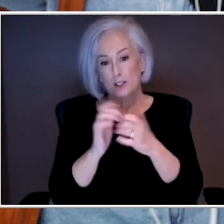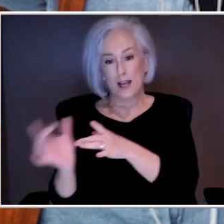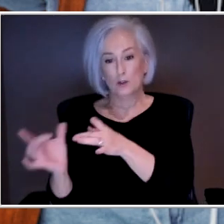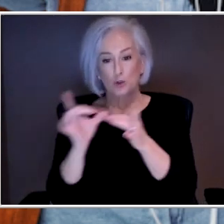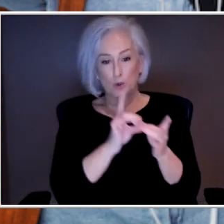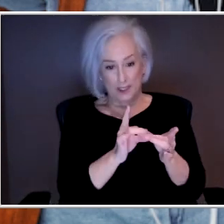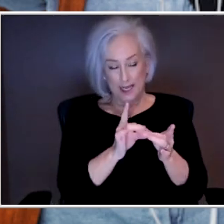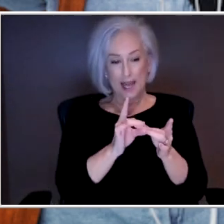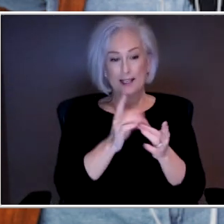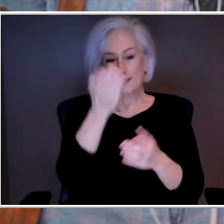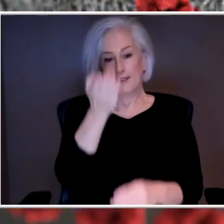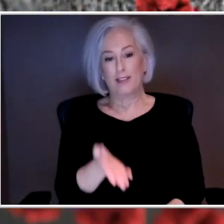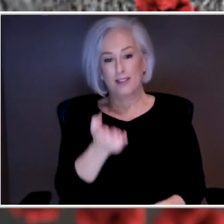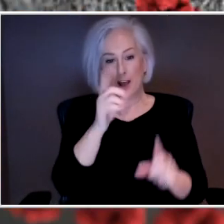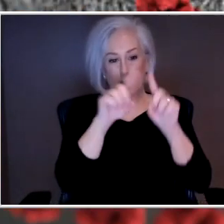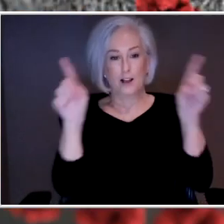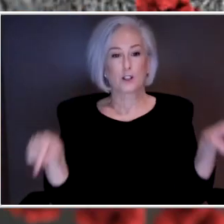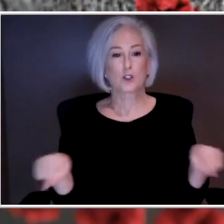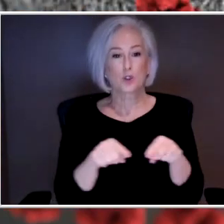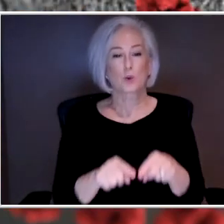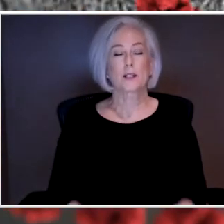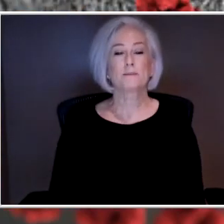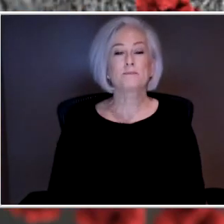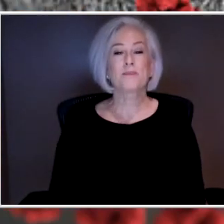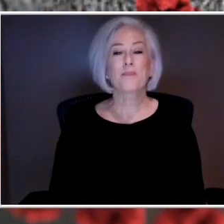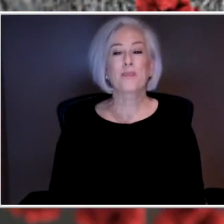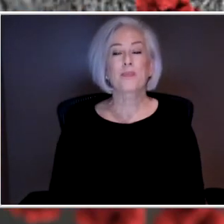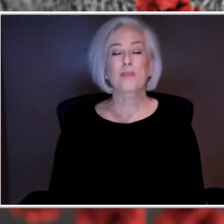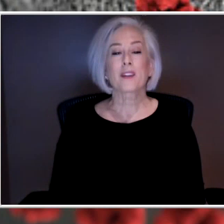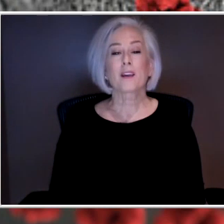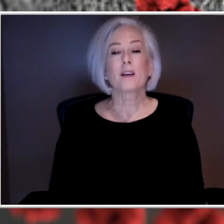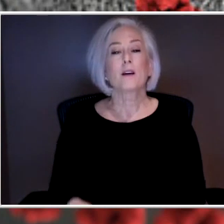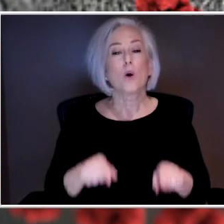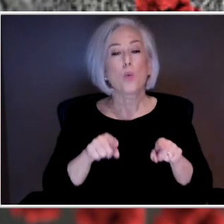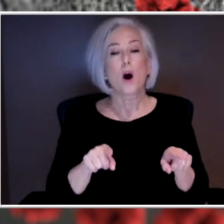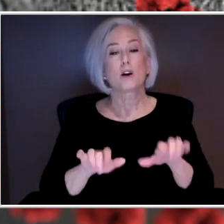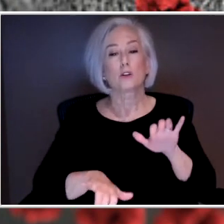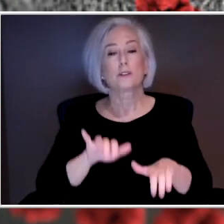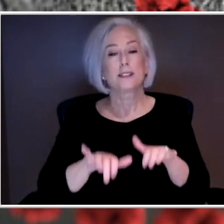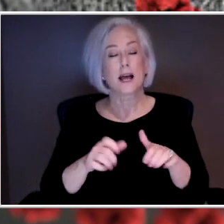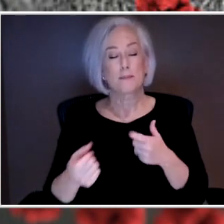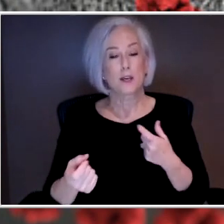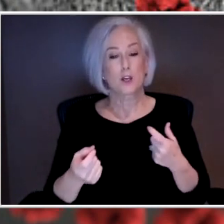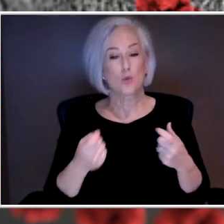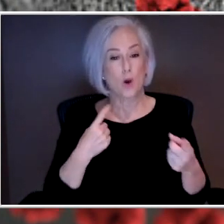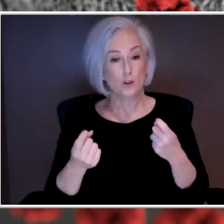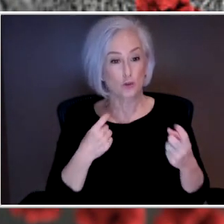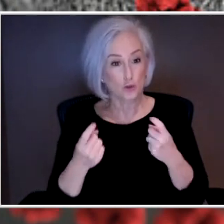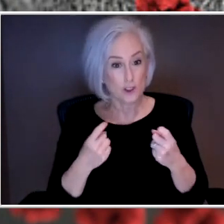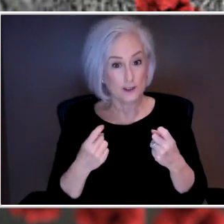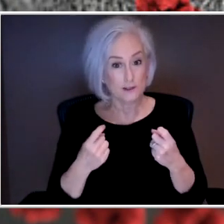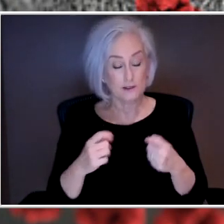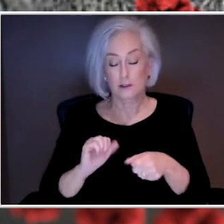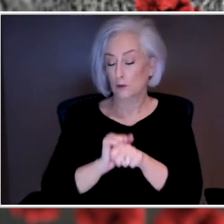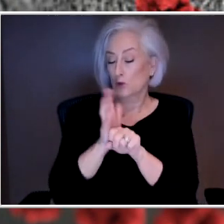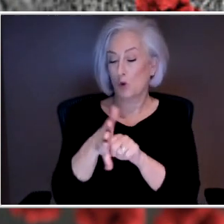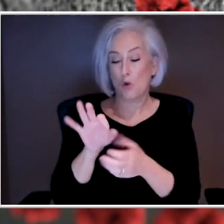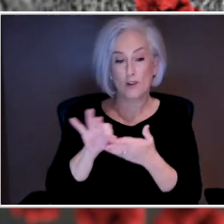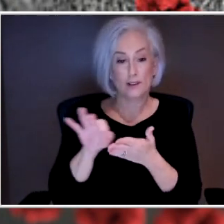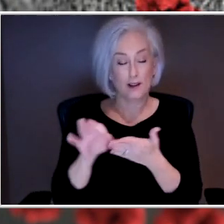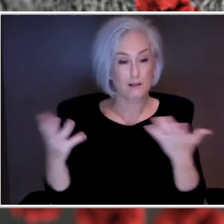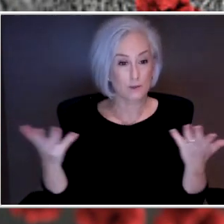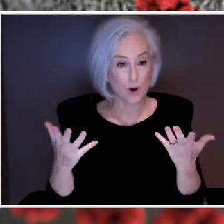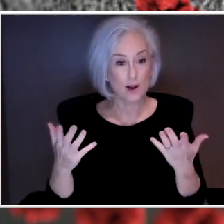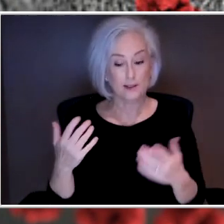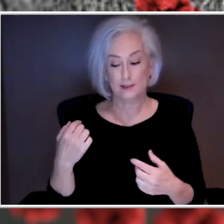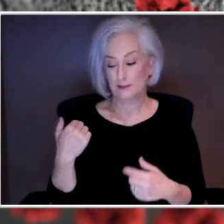right there on your screen. And while you send in your questions to us, we do want to update you on the COVID count as well. As of Monday, we